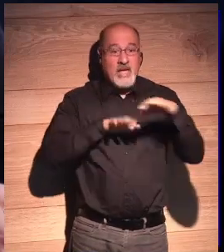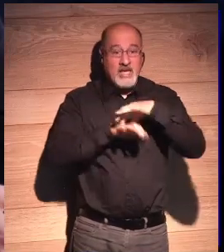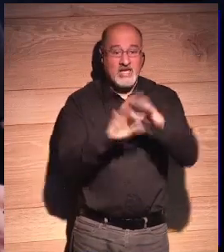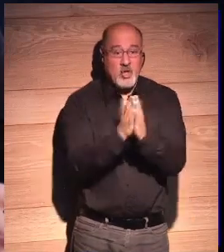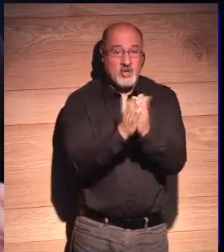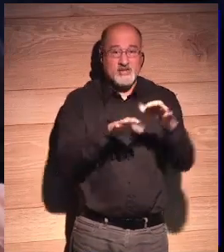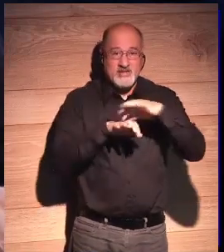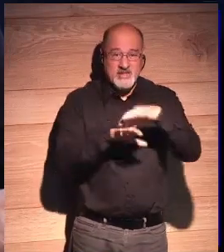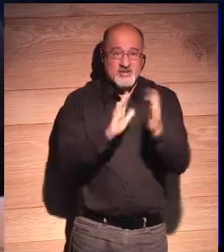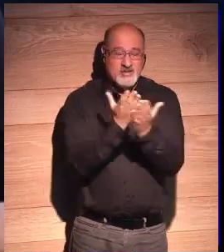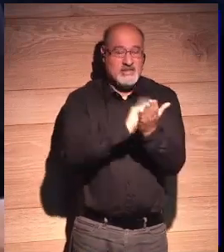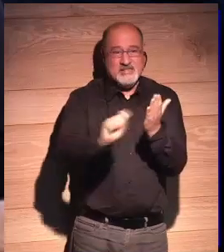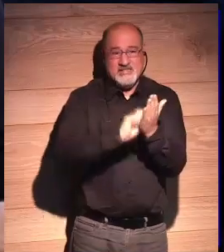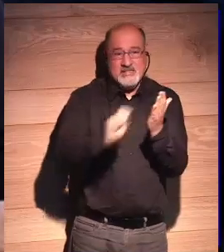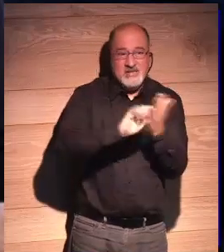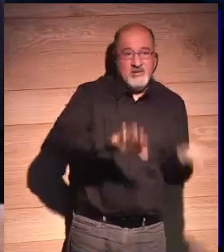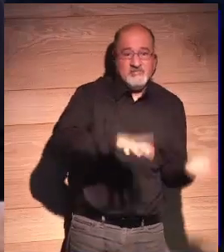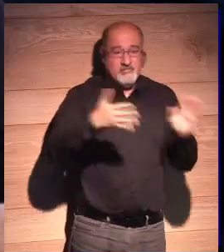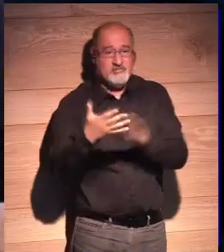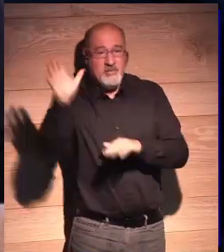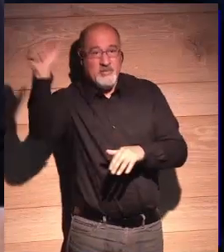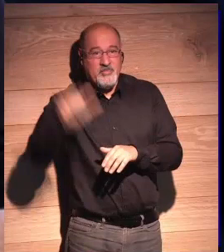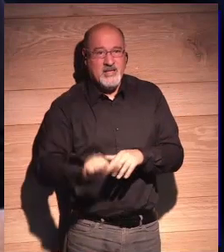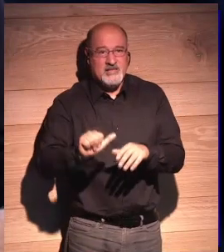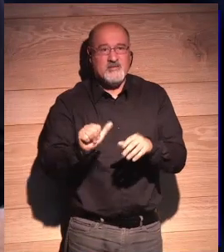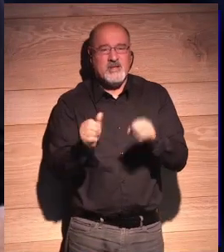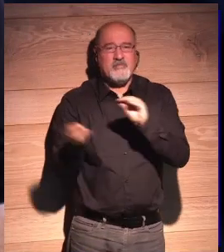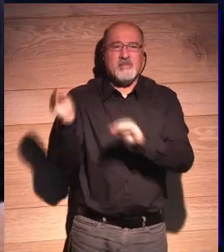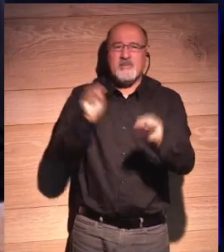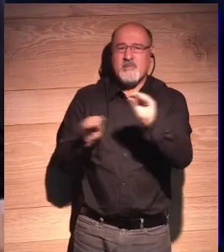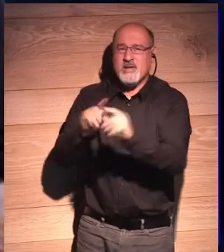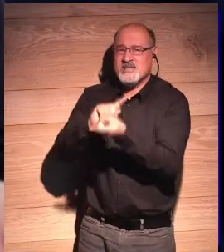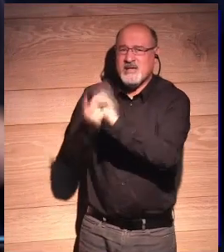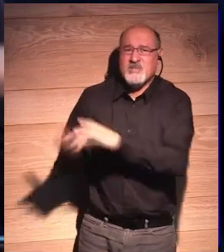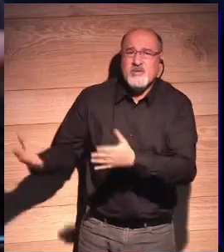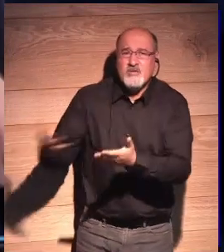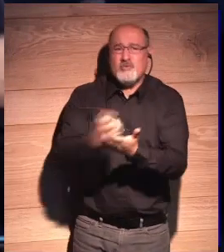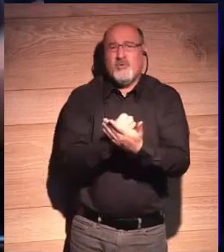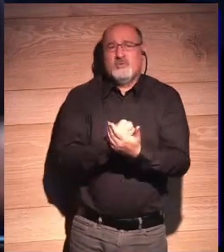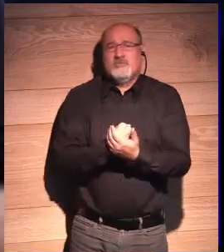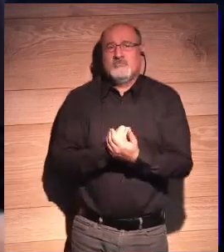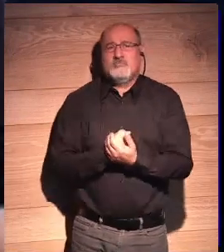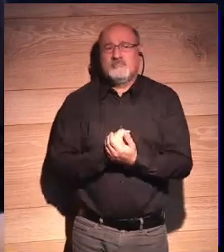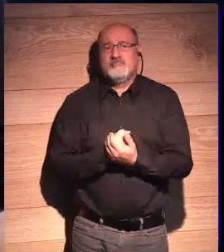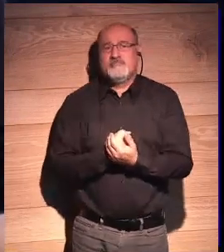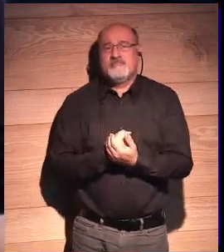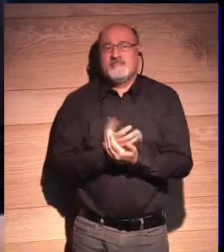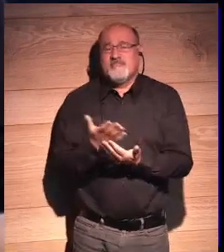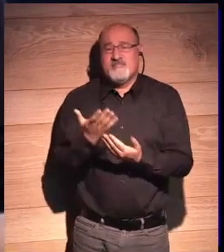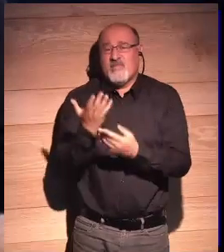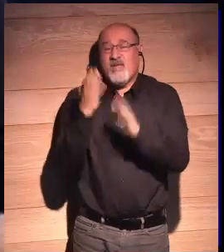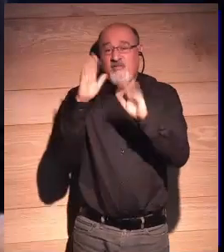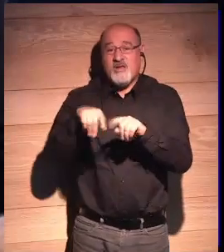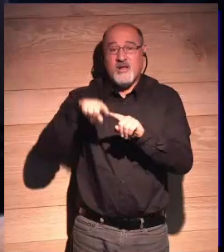happen during the making of a movie or in the editing that changes everything around, and then it just becomes so different than what I had